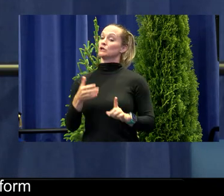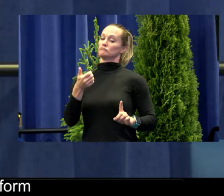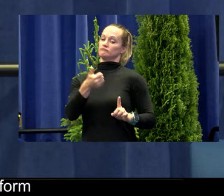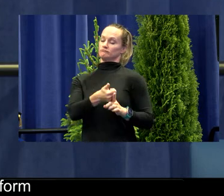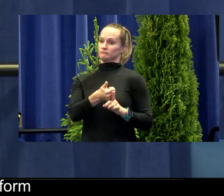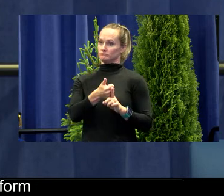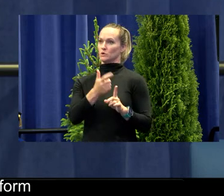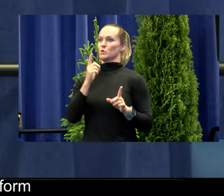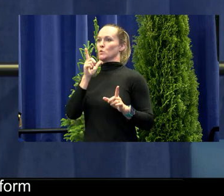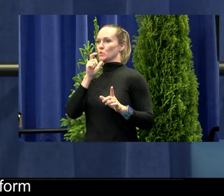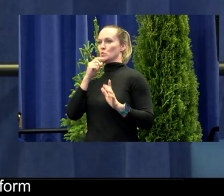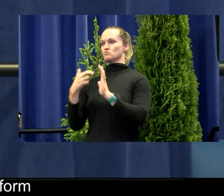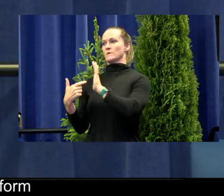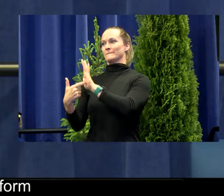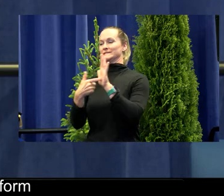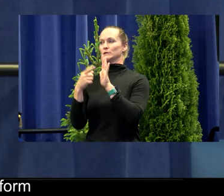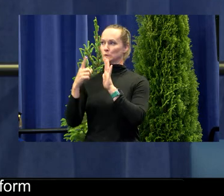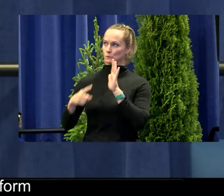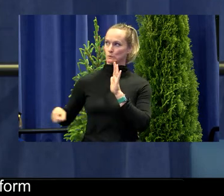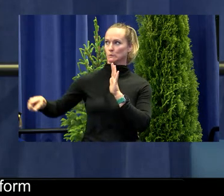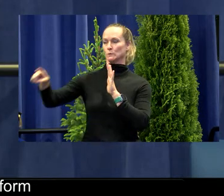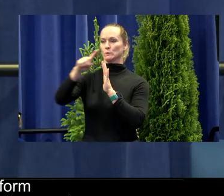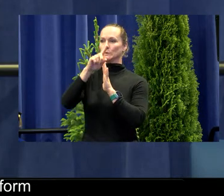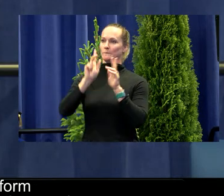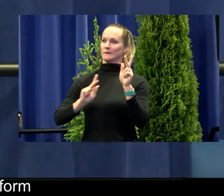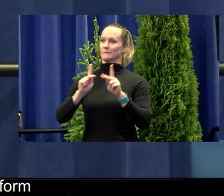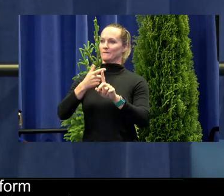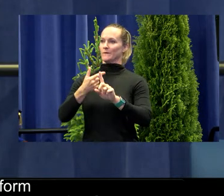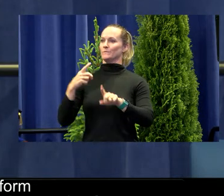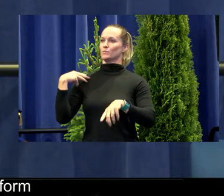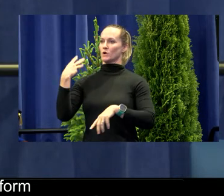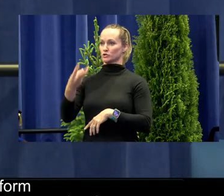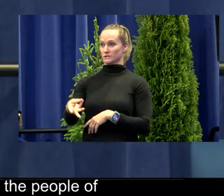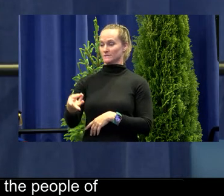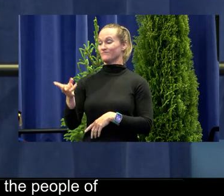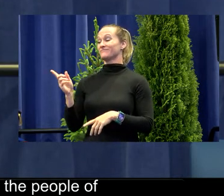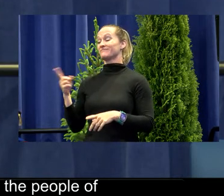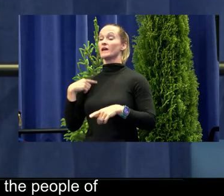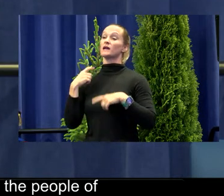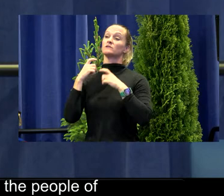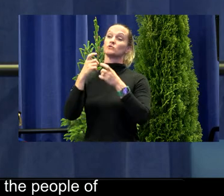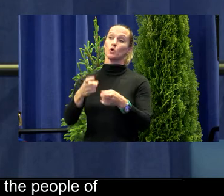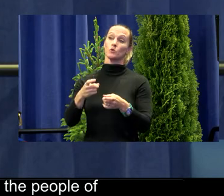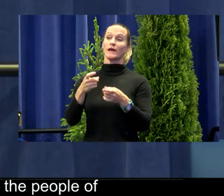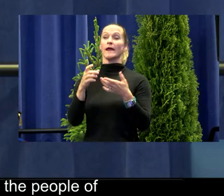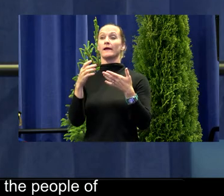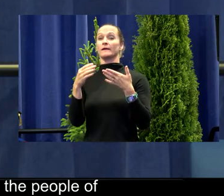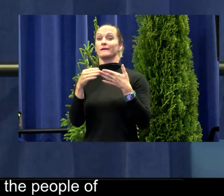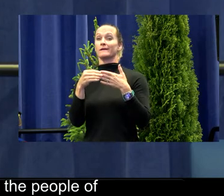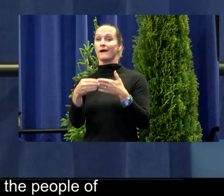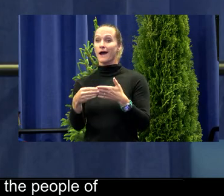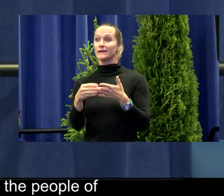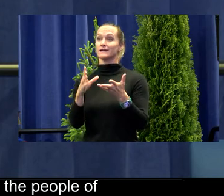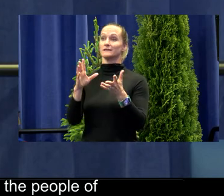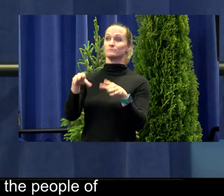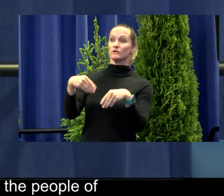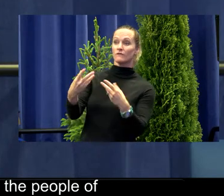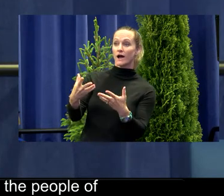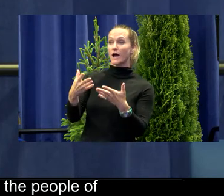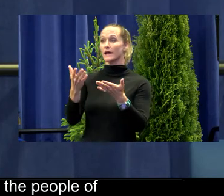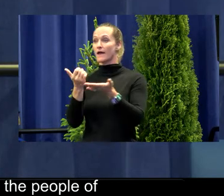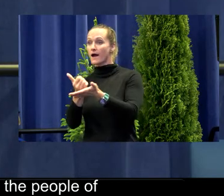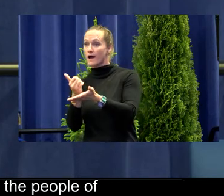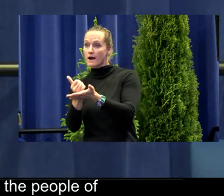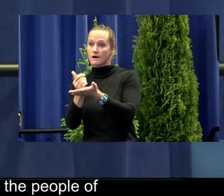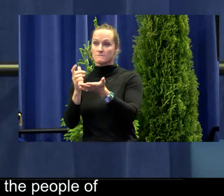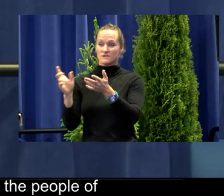you, the people of Washington, generously donate guidance and direction for your Western Washington